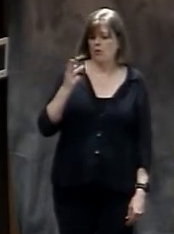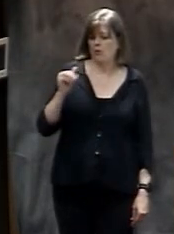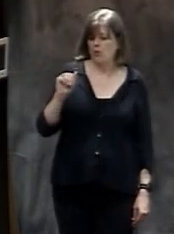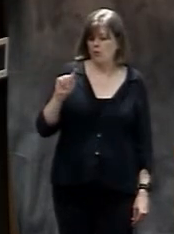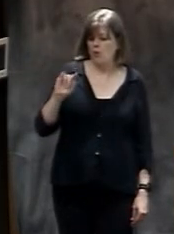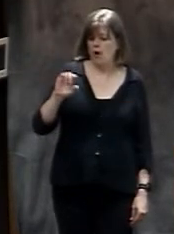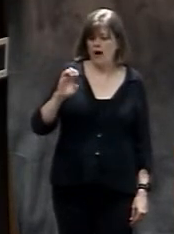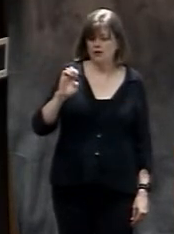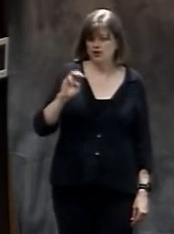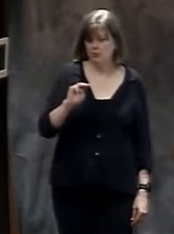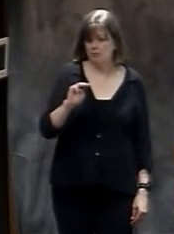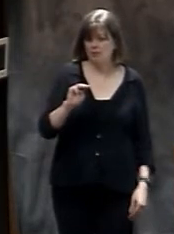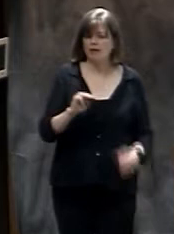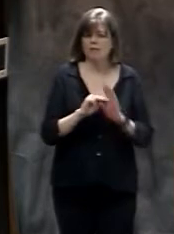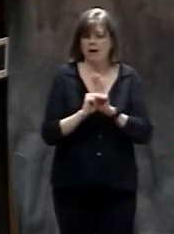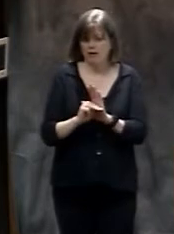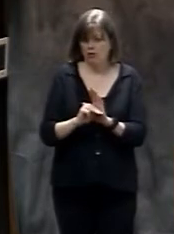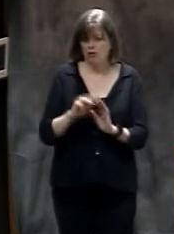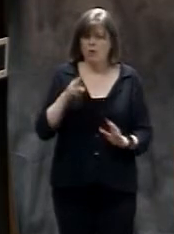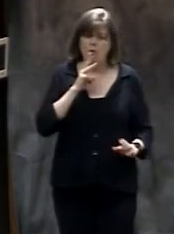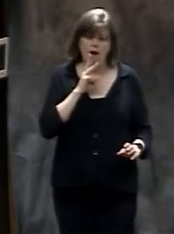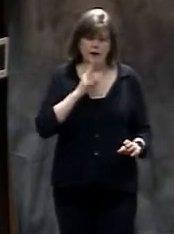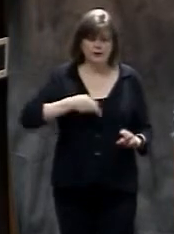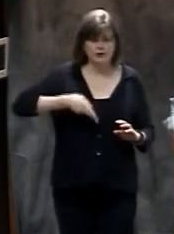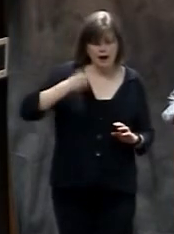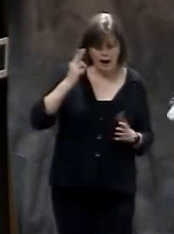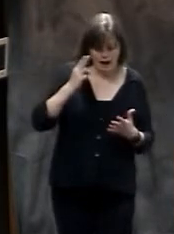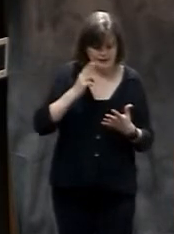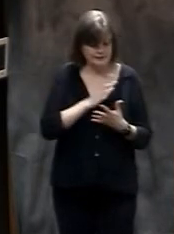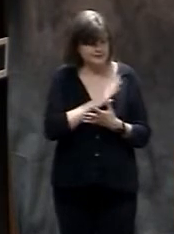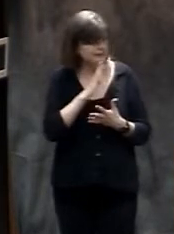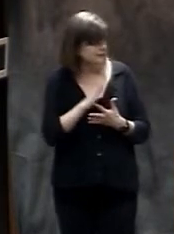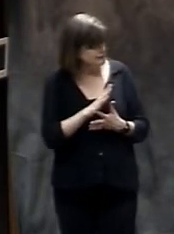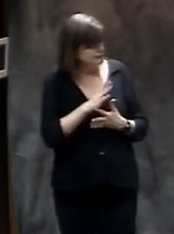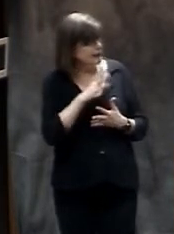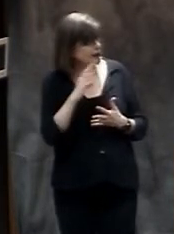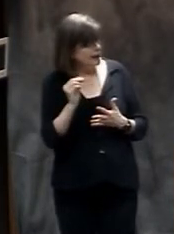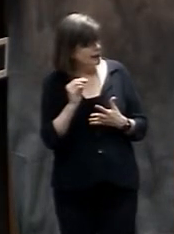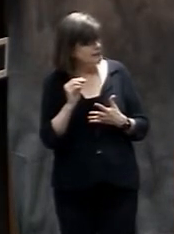Height and Temperature in Container Habitats Energy Model, which is a mouthful.